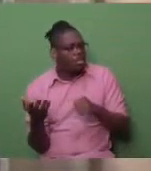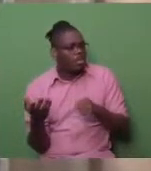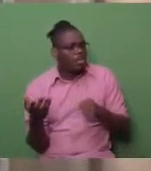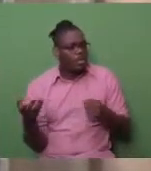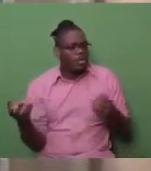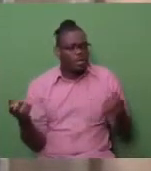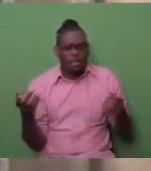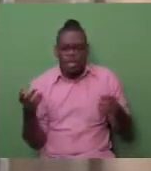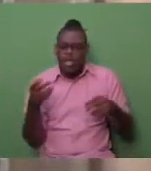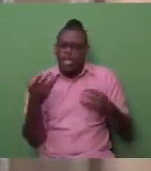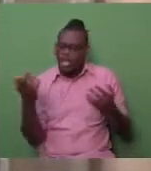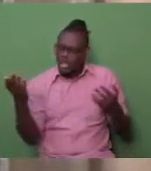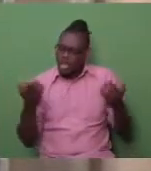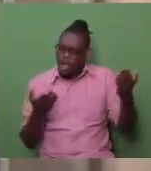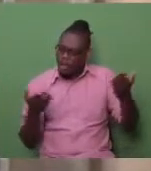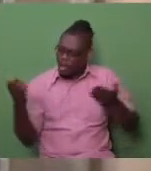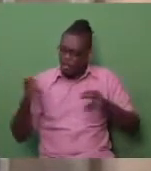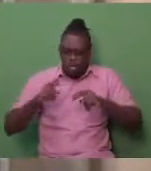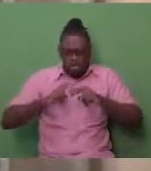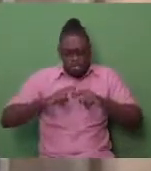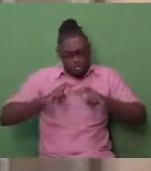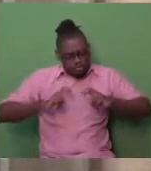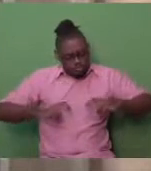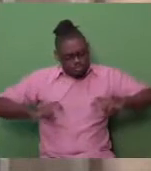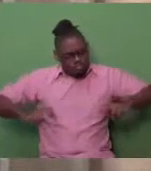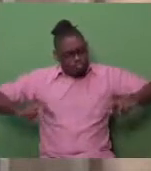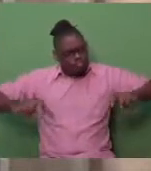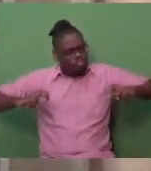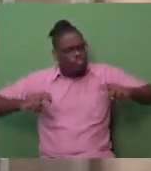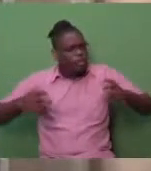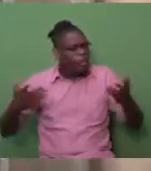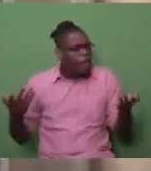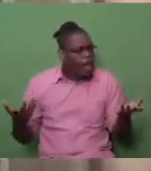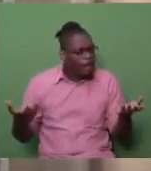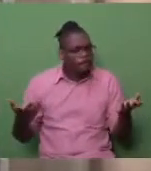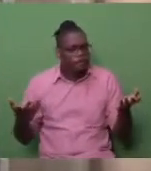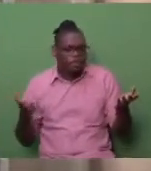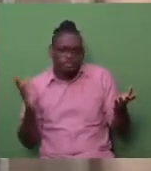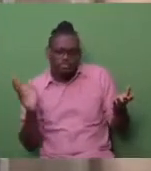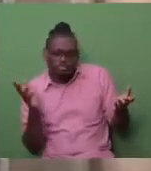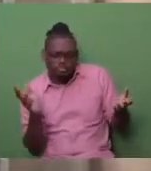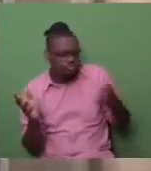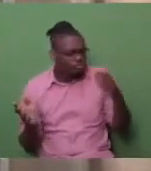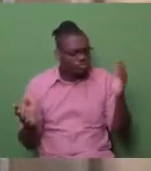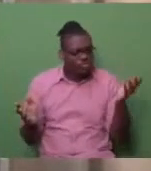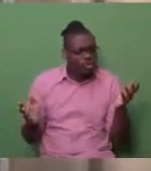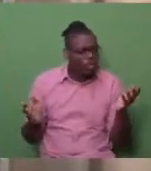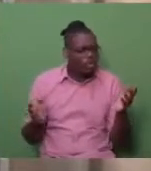public consultations? Or is that they will come up with their determinations in secret?